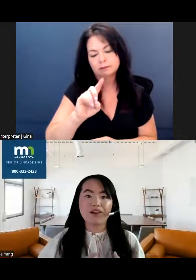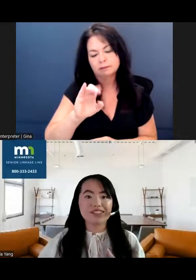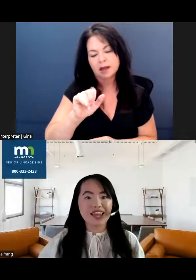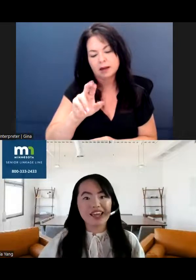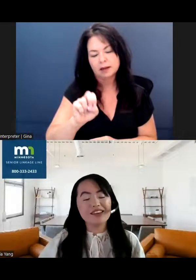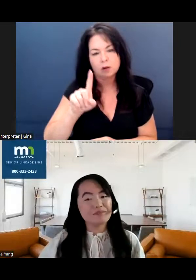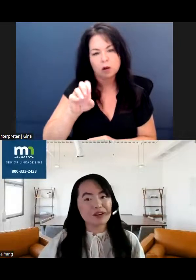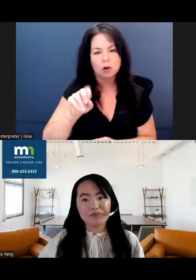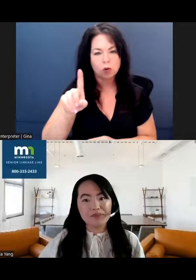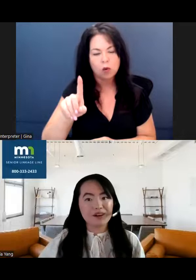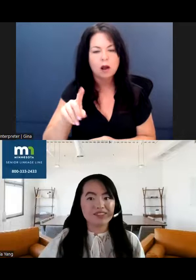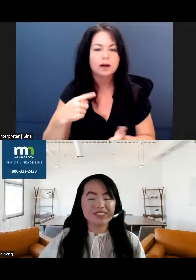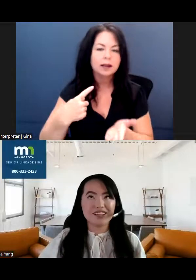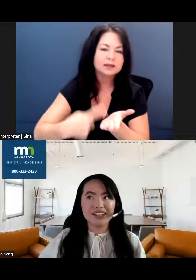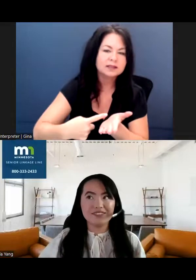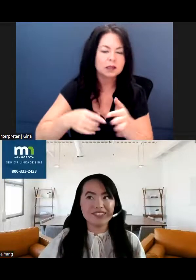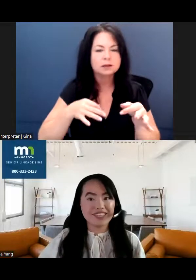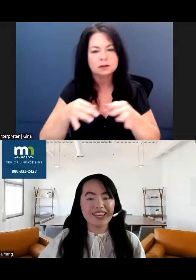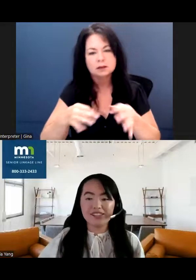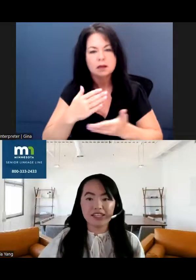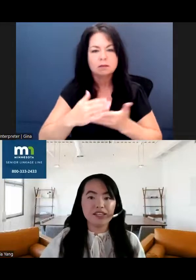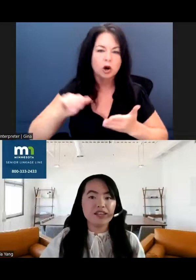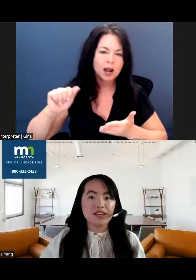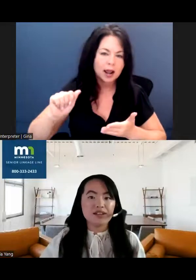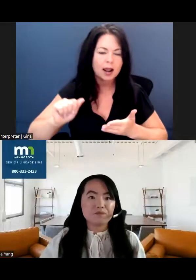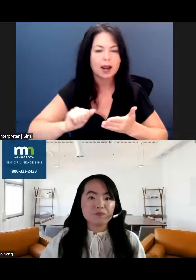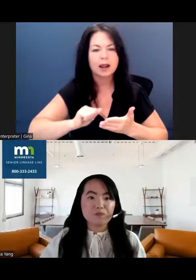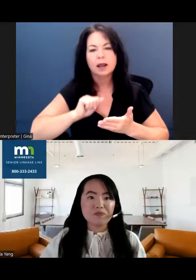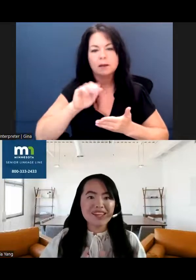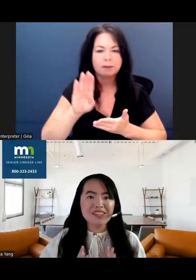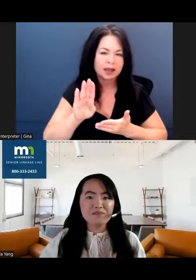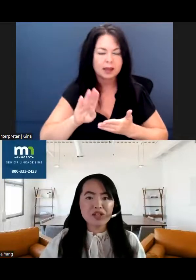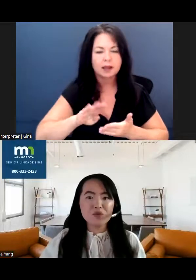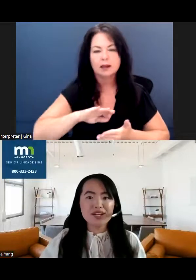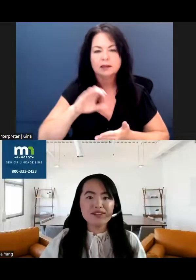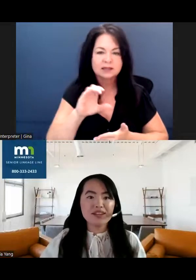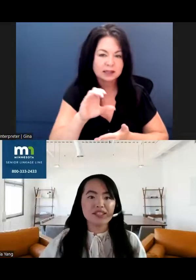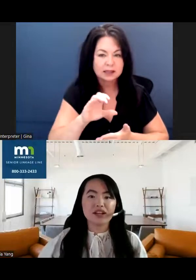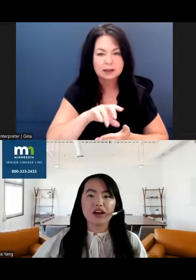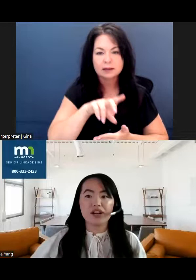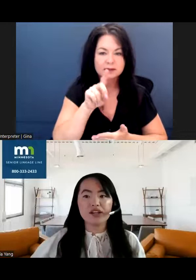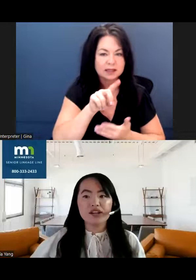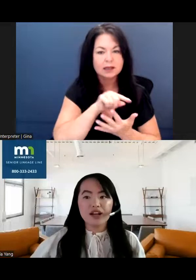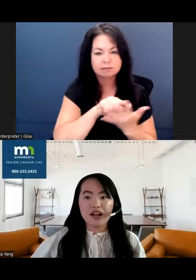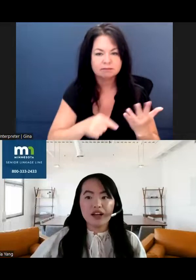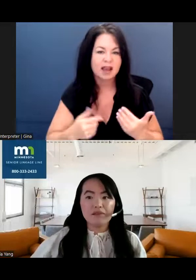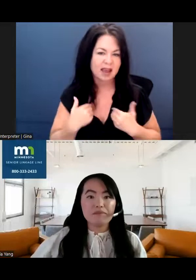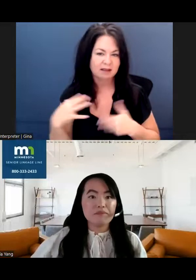that Part A, Part B, Part C, and D. And then the middle one is